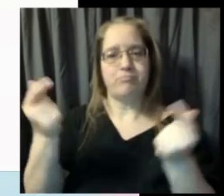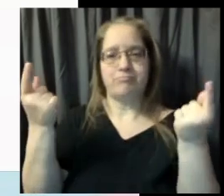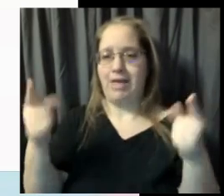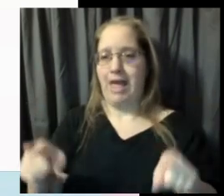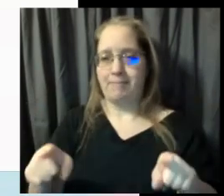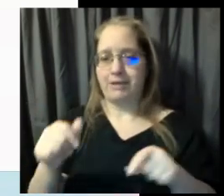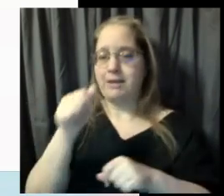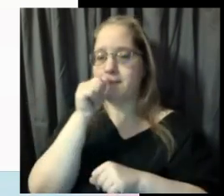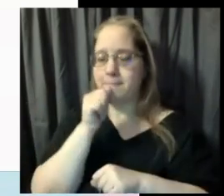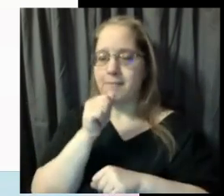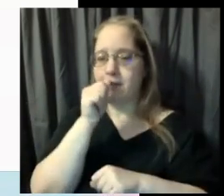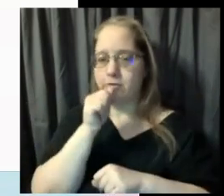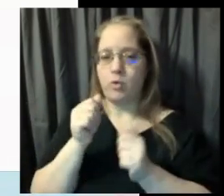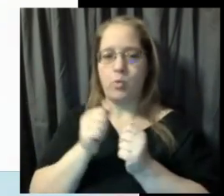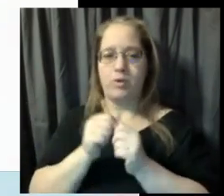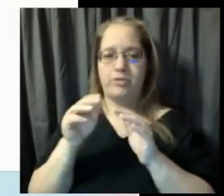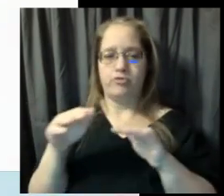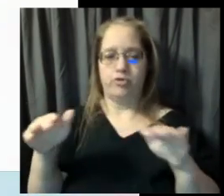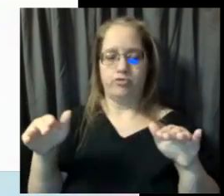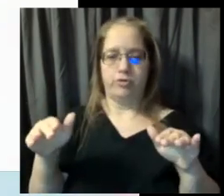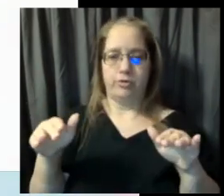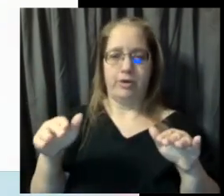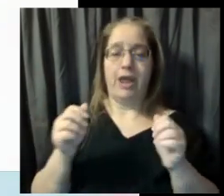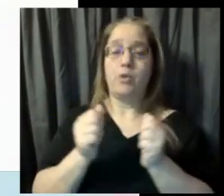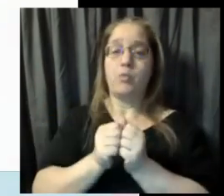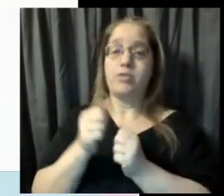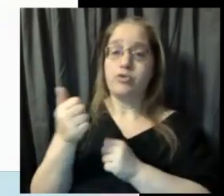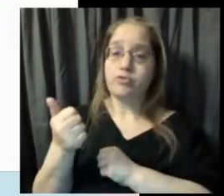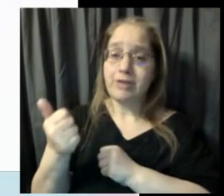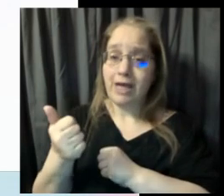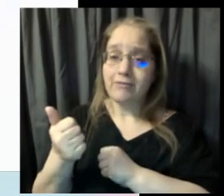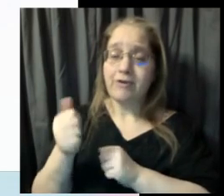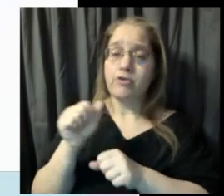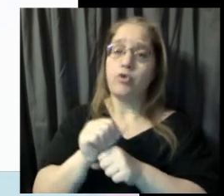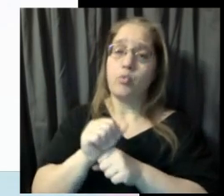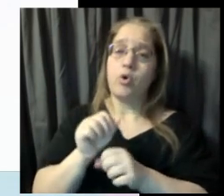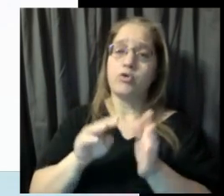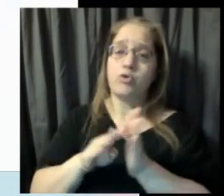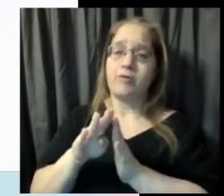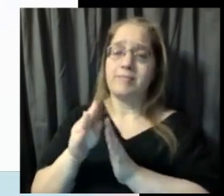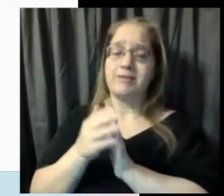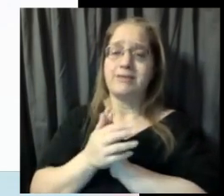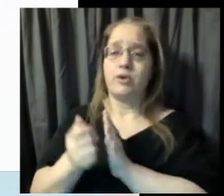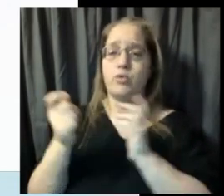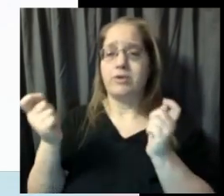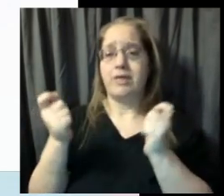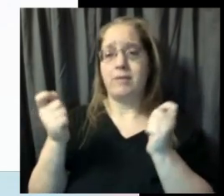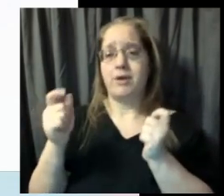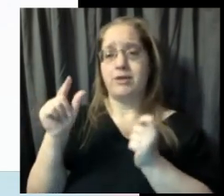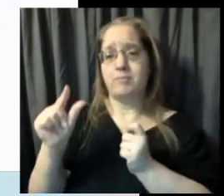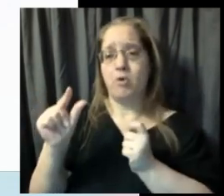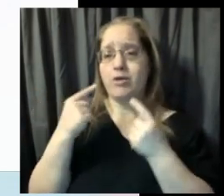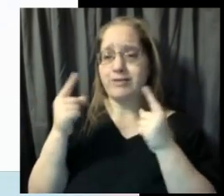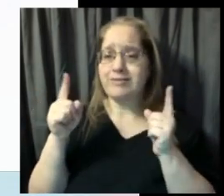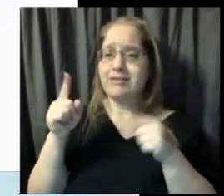overnight. So we're going to be patient with our children and with yourself as you work through to develop these skills. We're going to celebrate